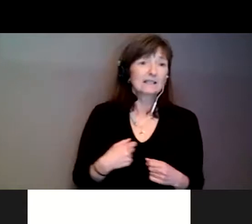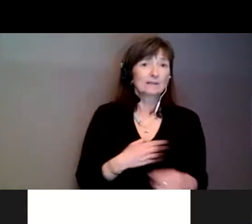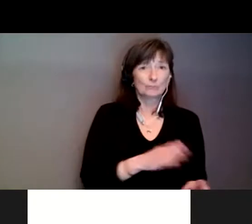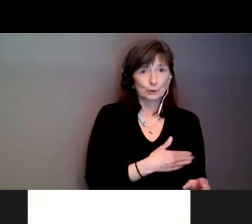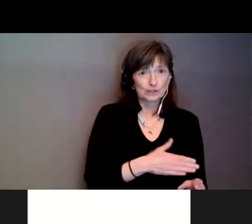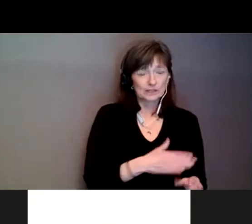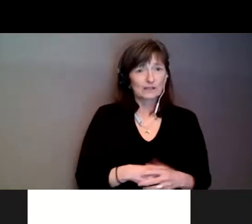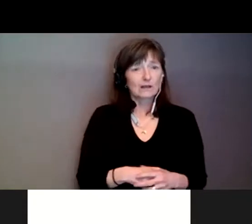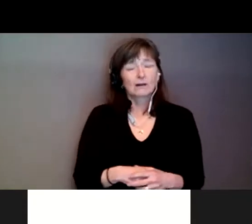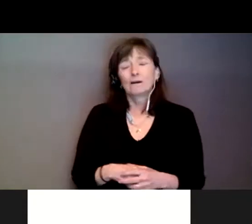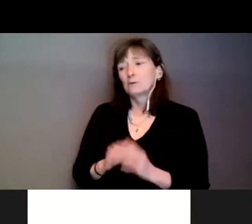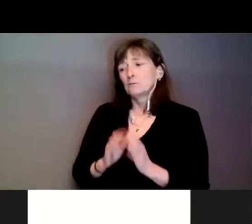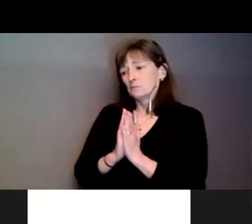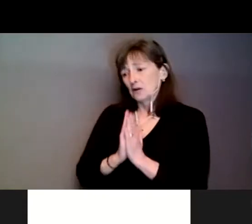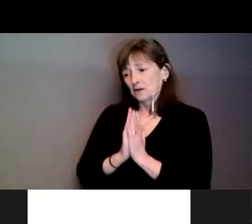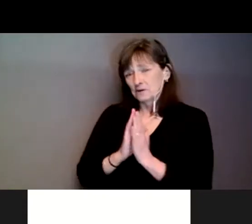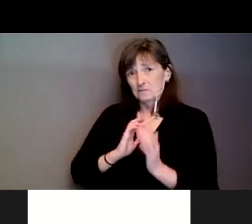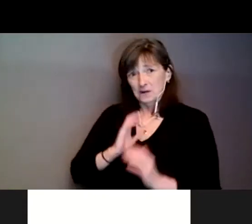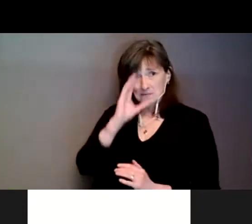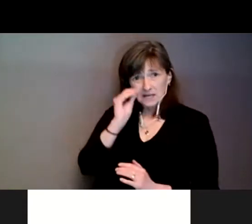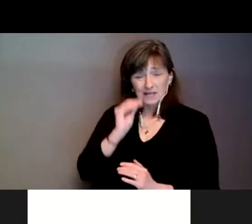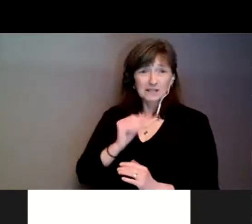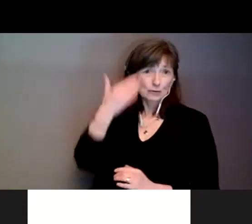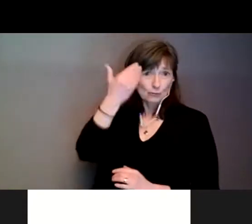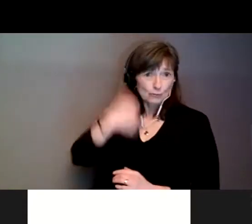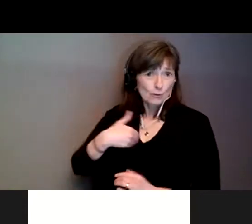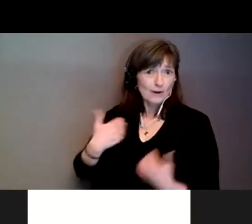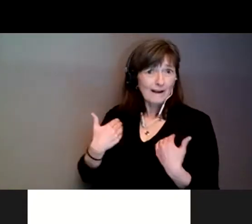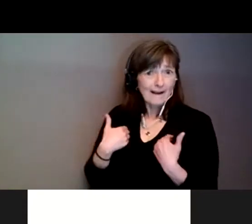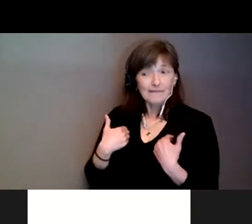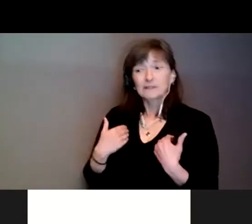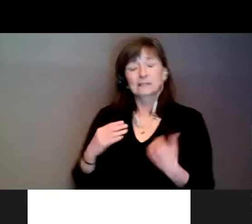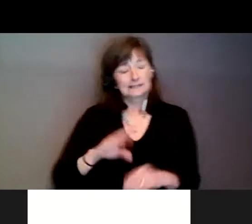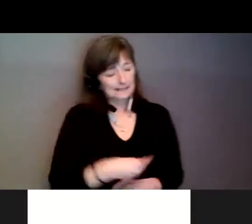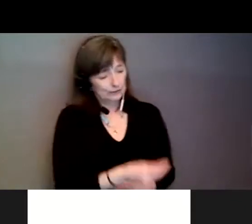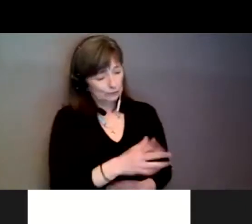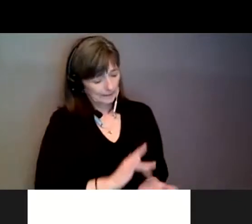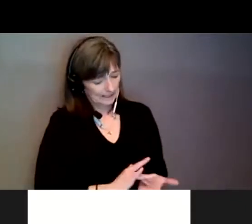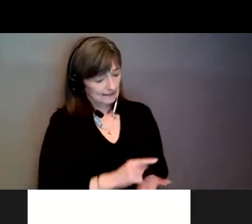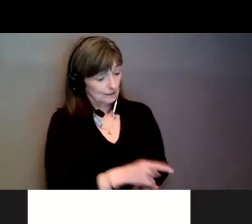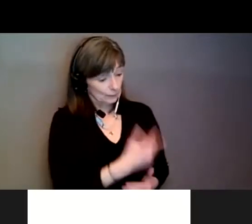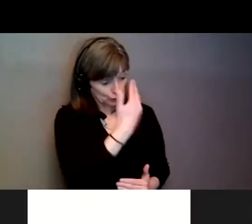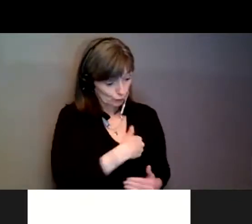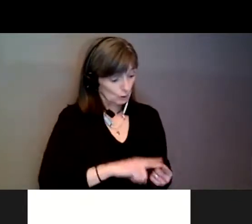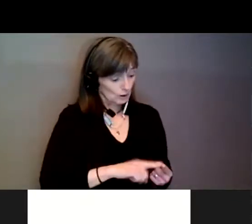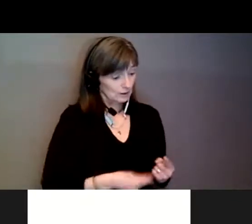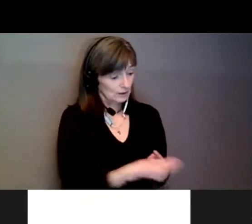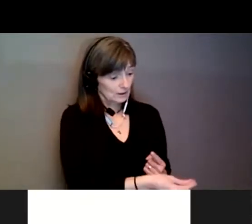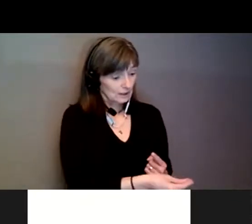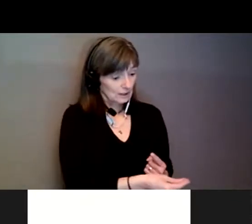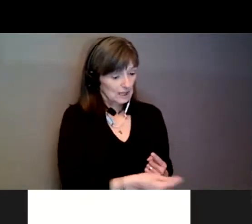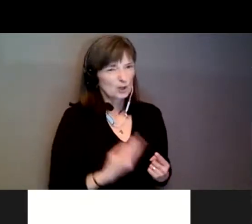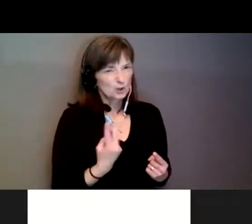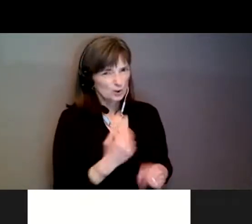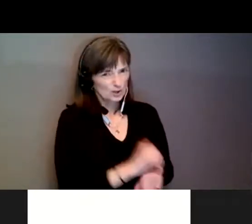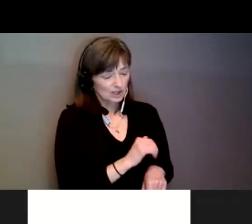Pray for my man. He had a stroke. Here's your medicine. This one's for the stroke. I'll give you 2 tonight, my